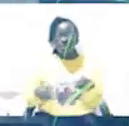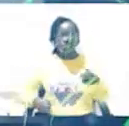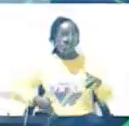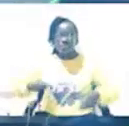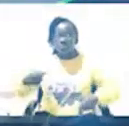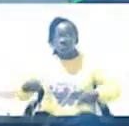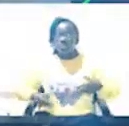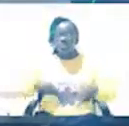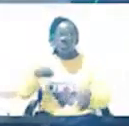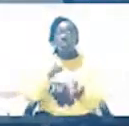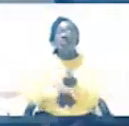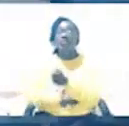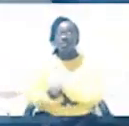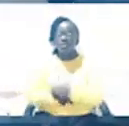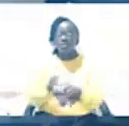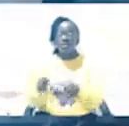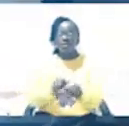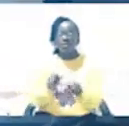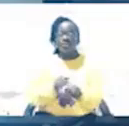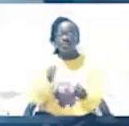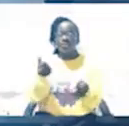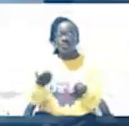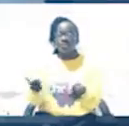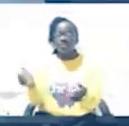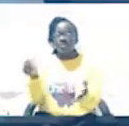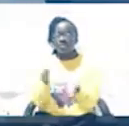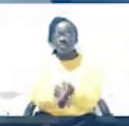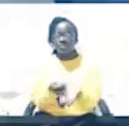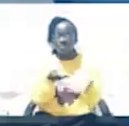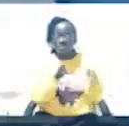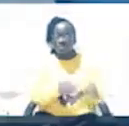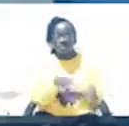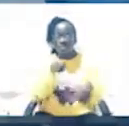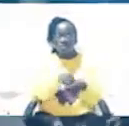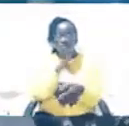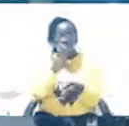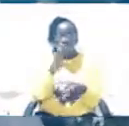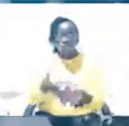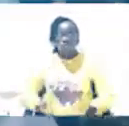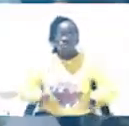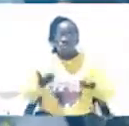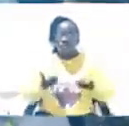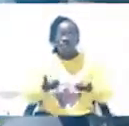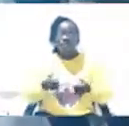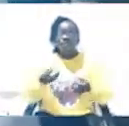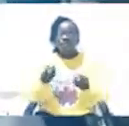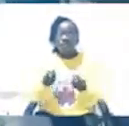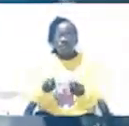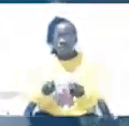Everything that is dead in your life, in your land, in your home will resurrect tonight.